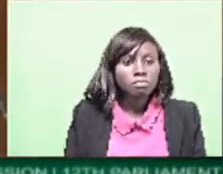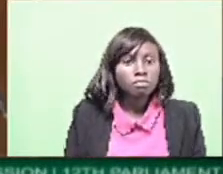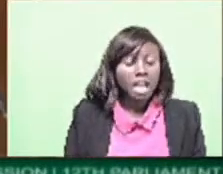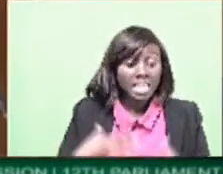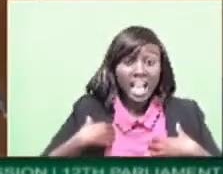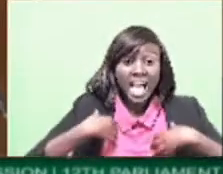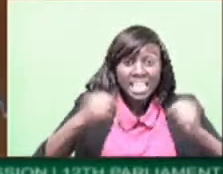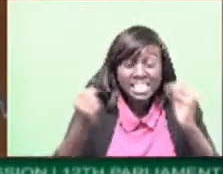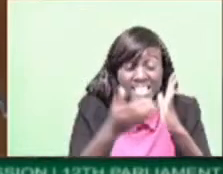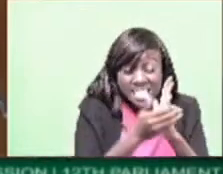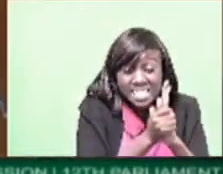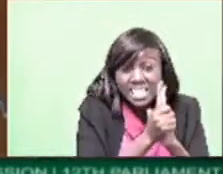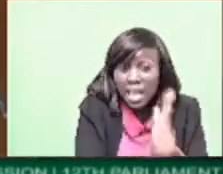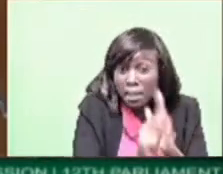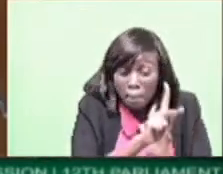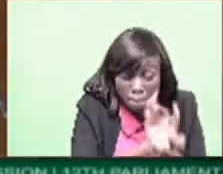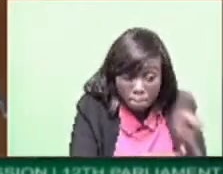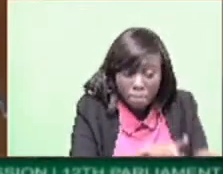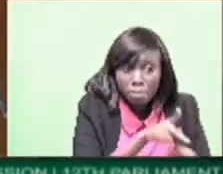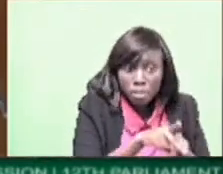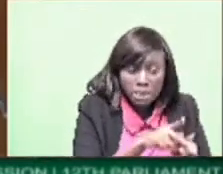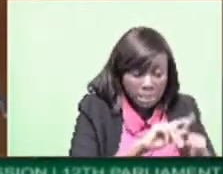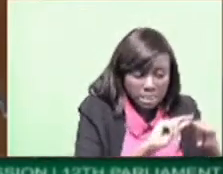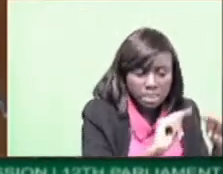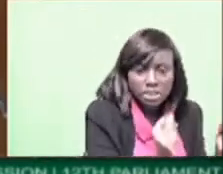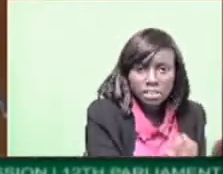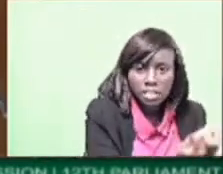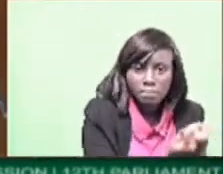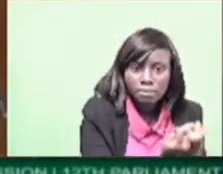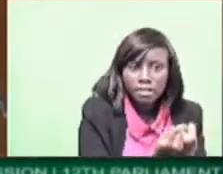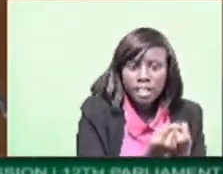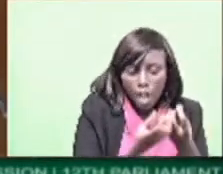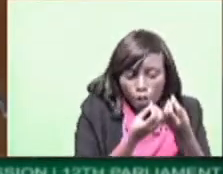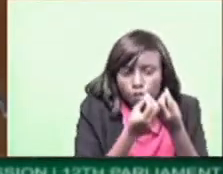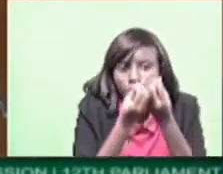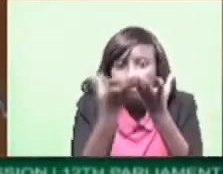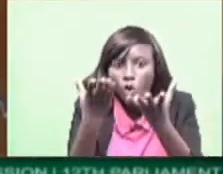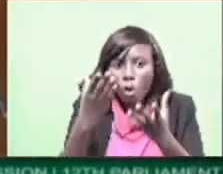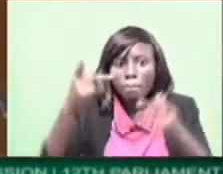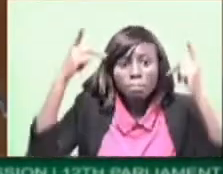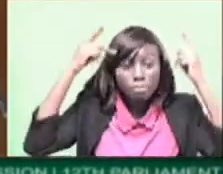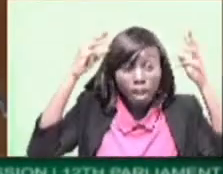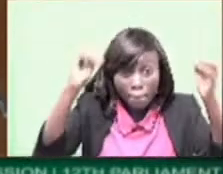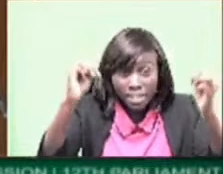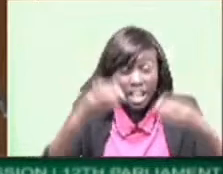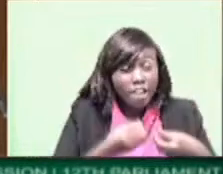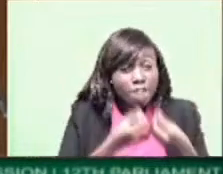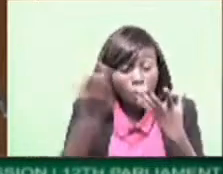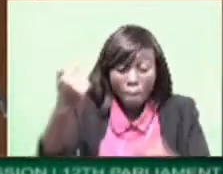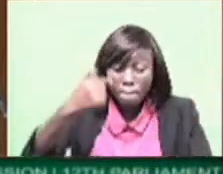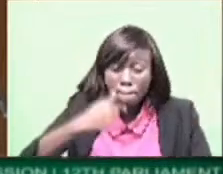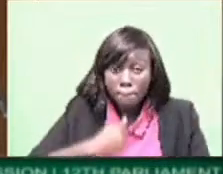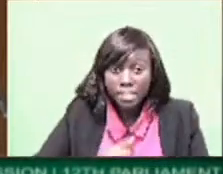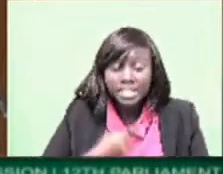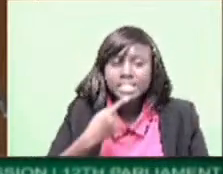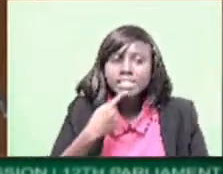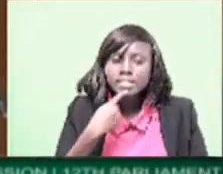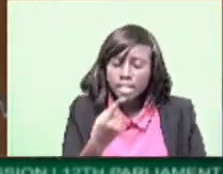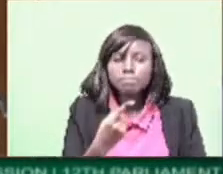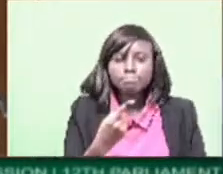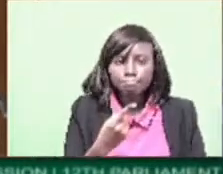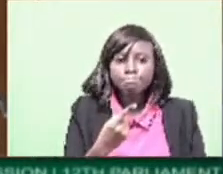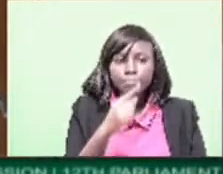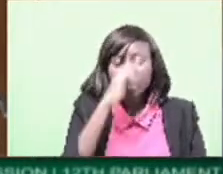o'clock to the Minister of Health, the Prime Minister and myself, the use of masks would help in the fight against